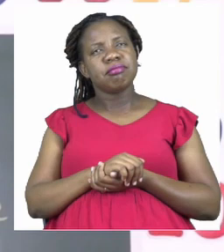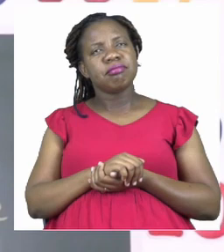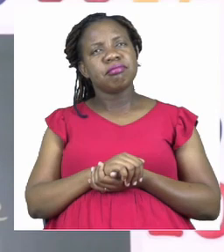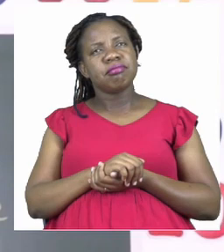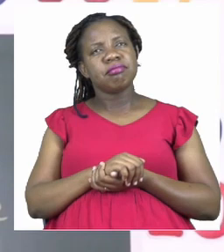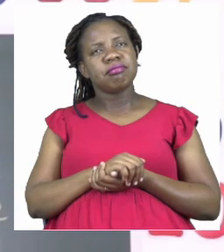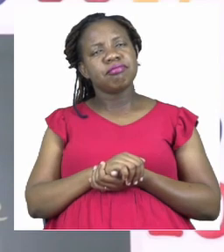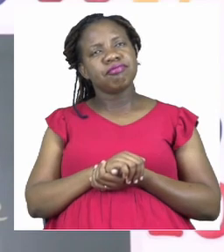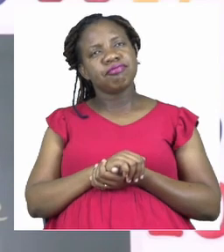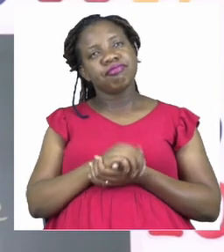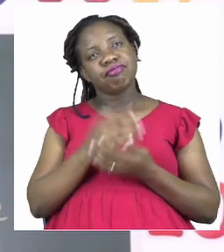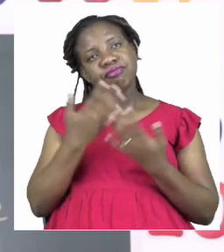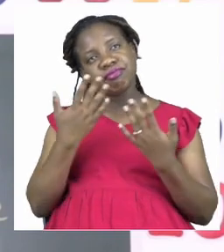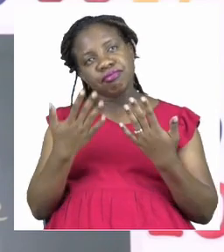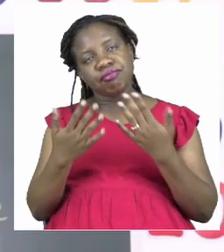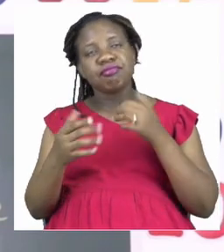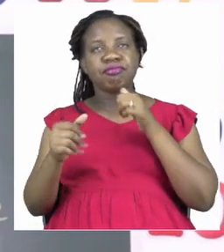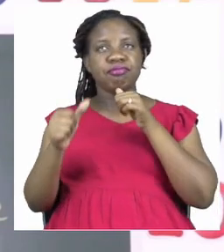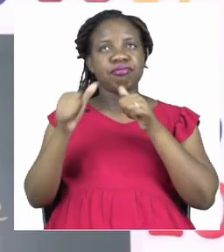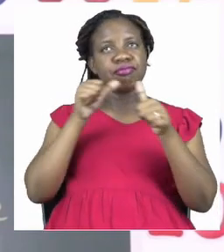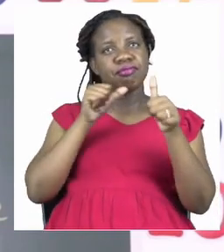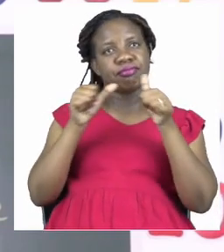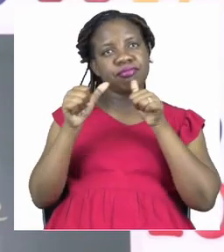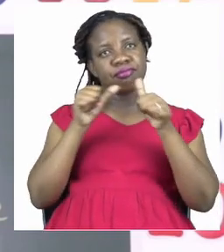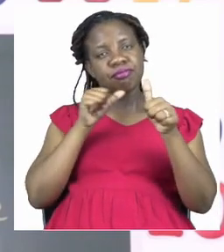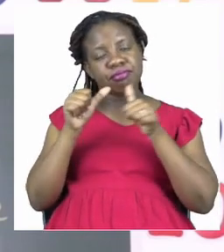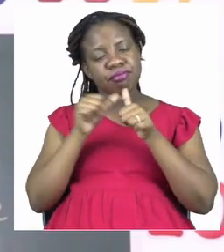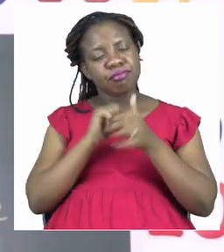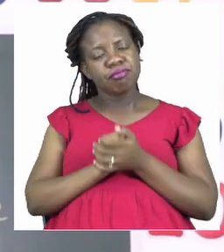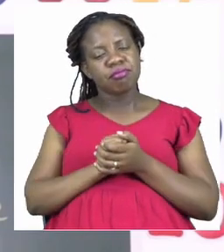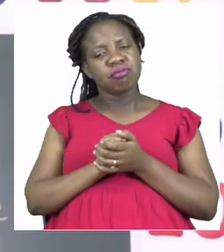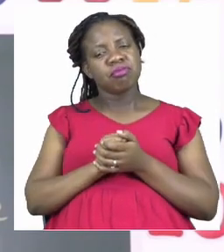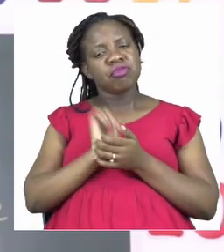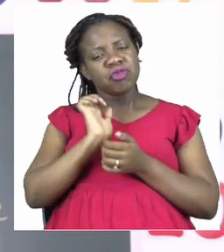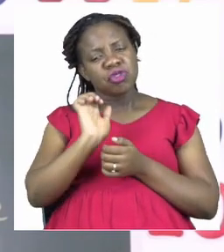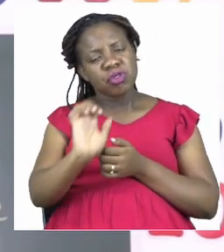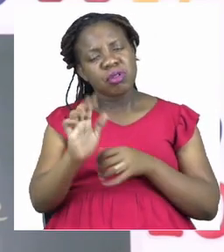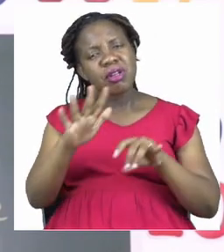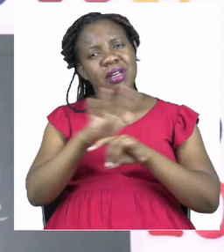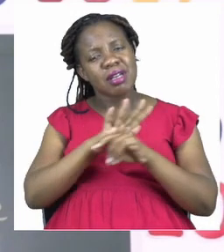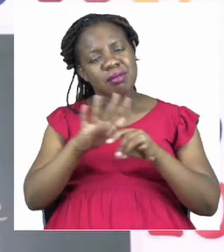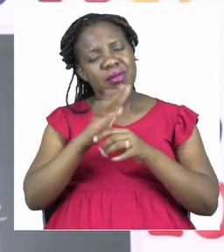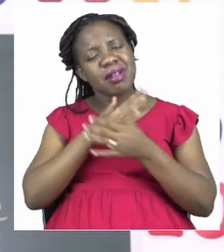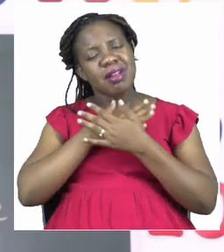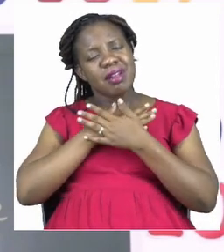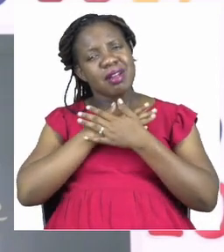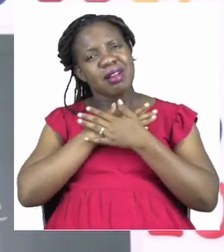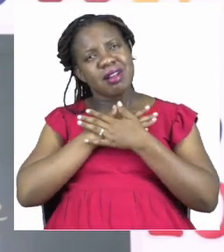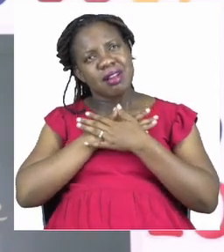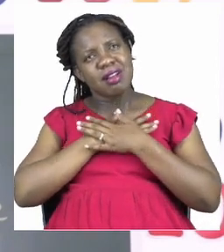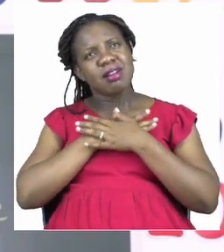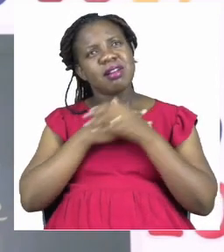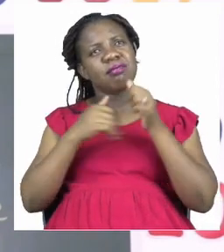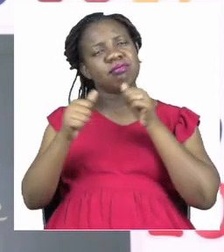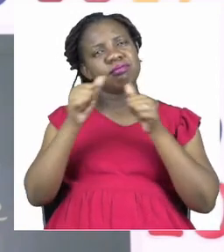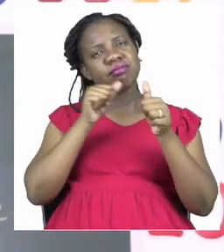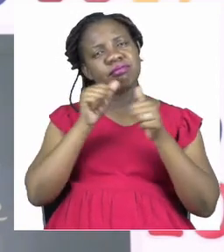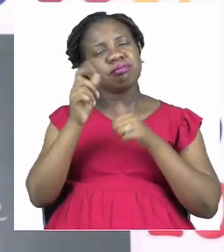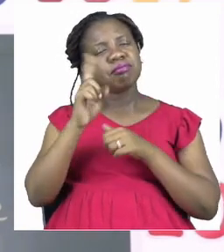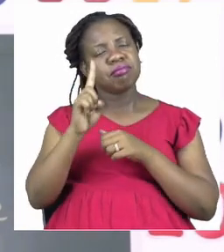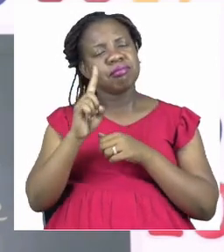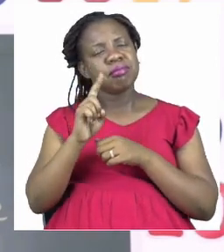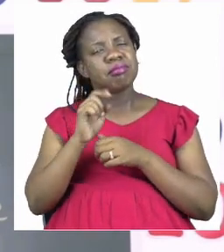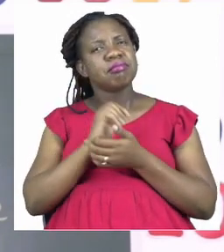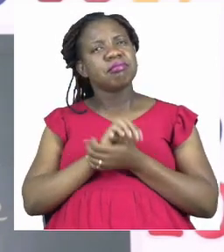have eat. What do they like to eat? Some pets like sweets and snacks. Other pets